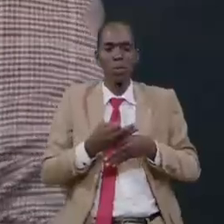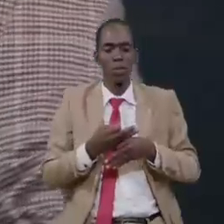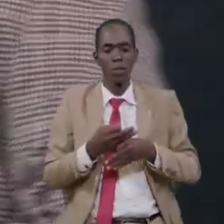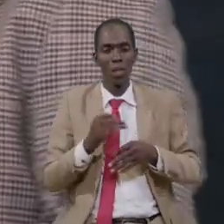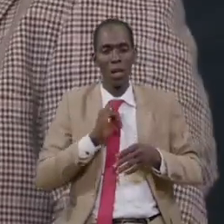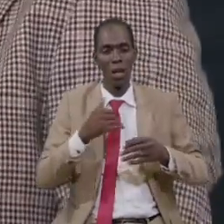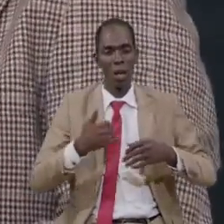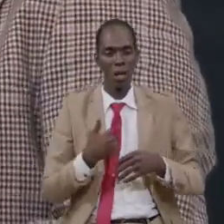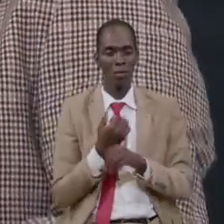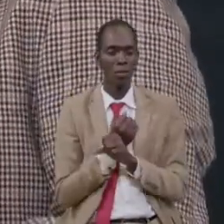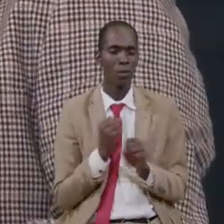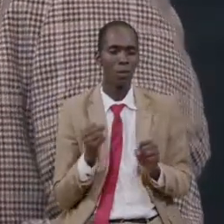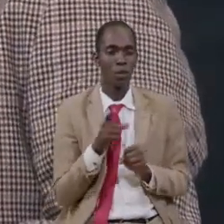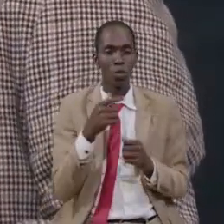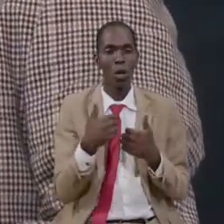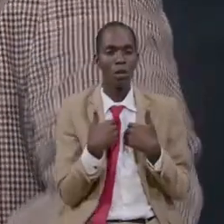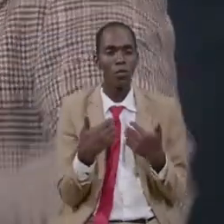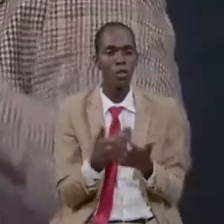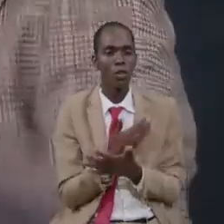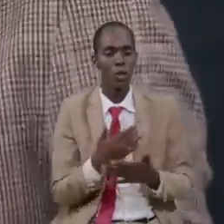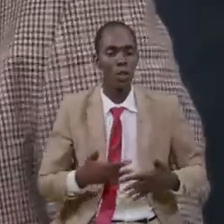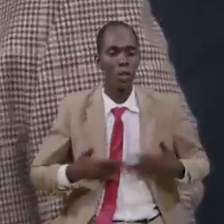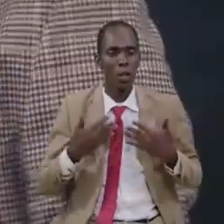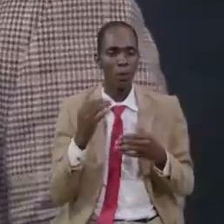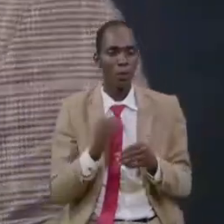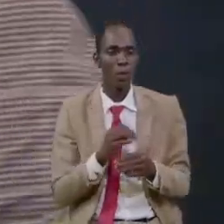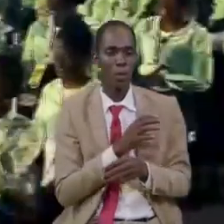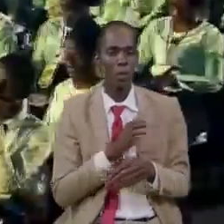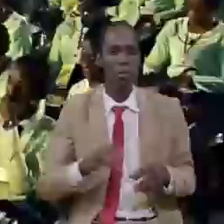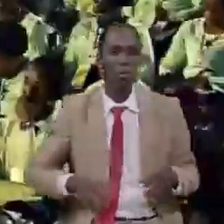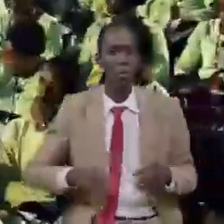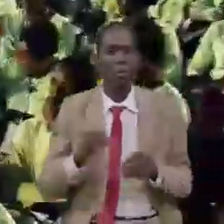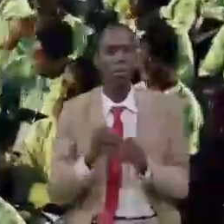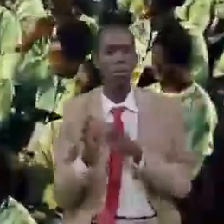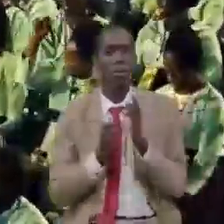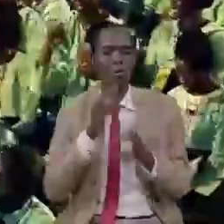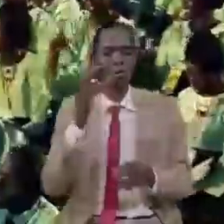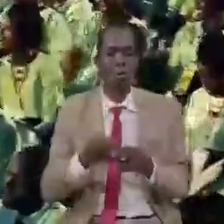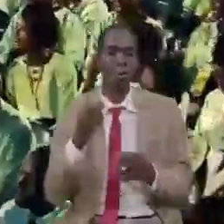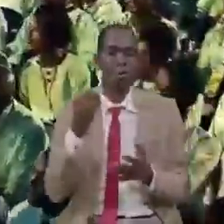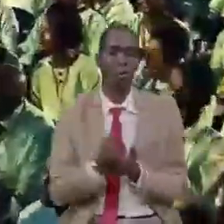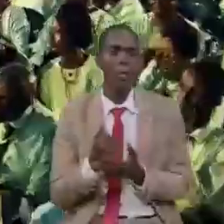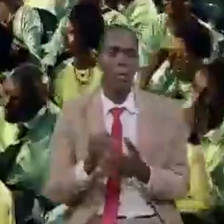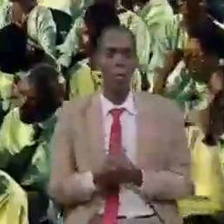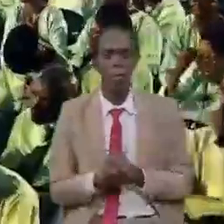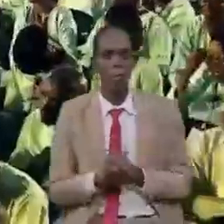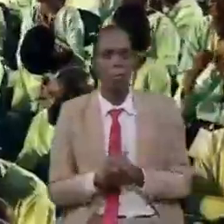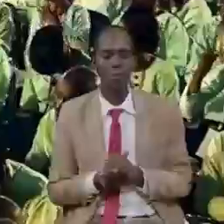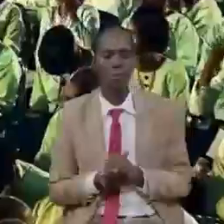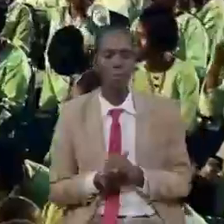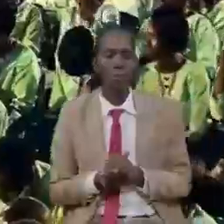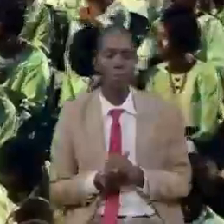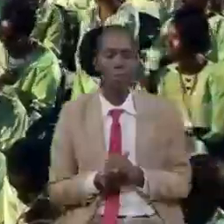have new life in Christ, in Jesus' name. It is